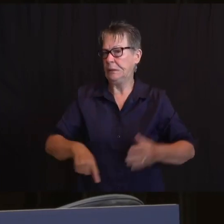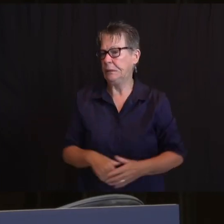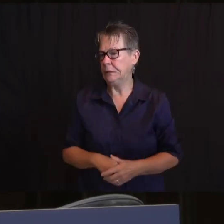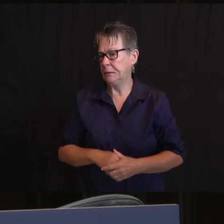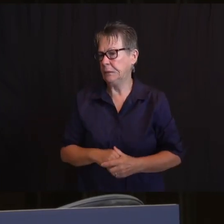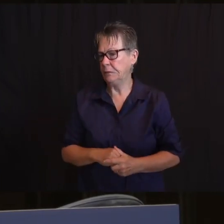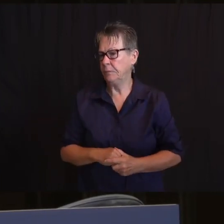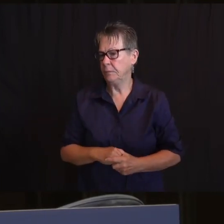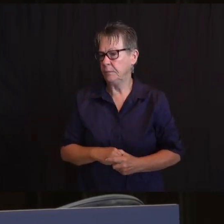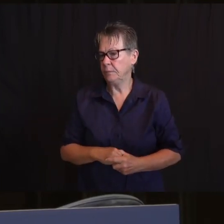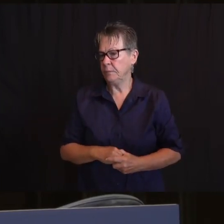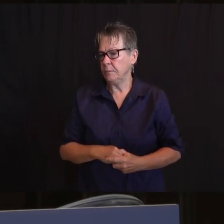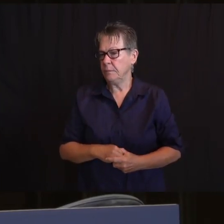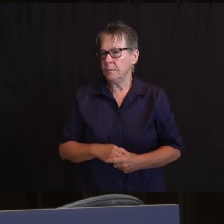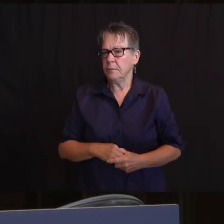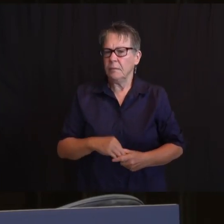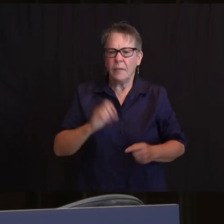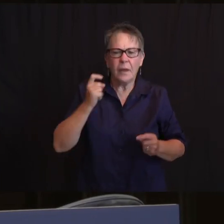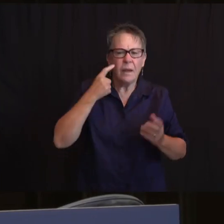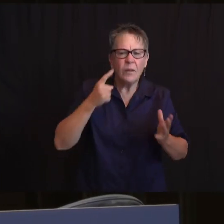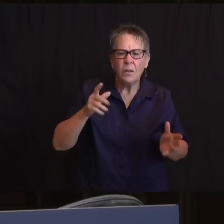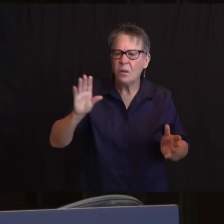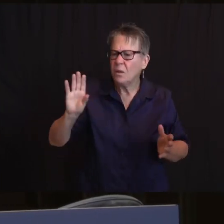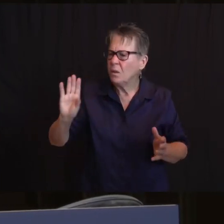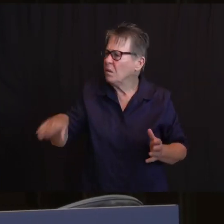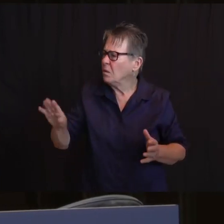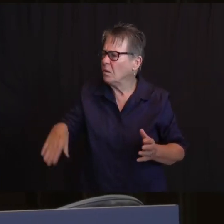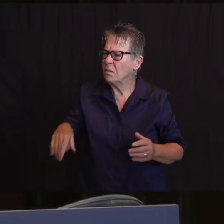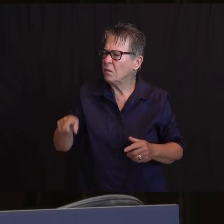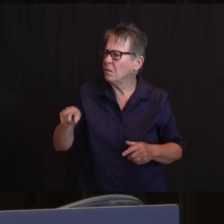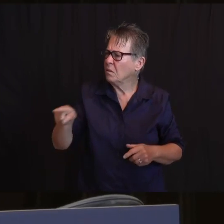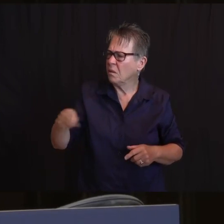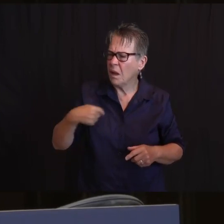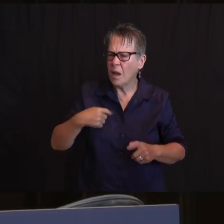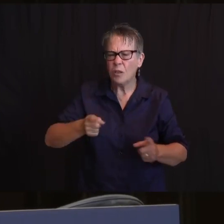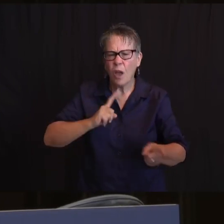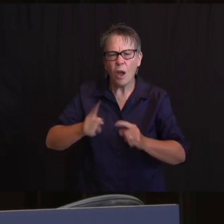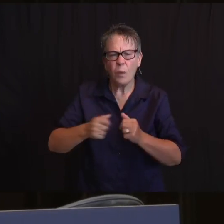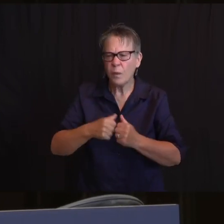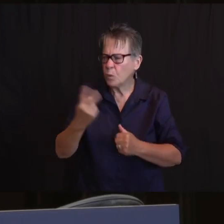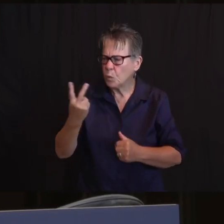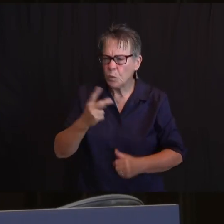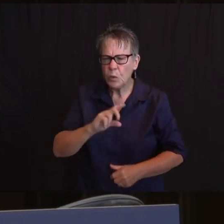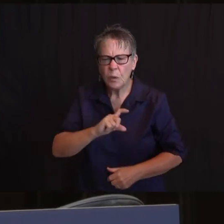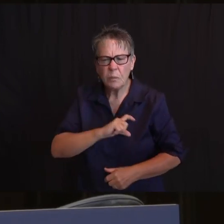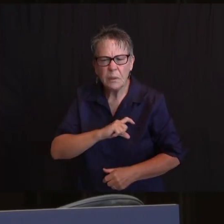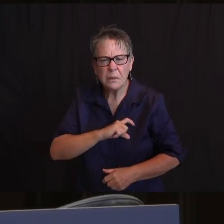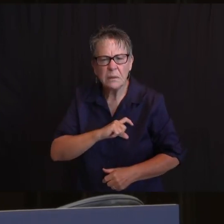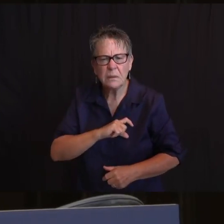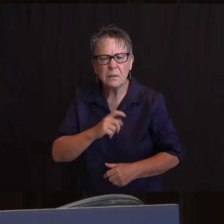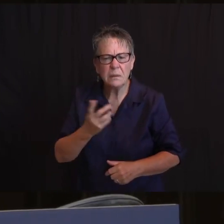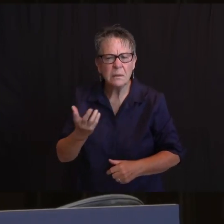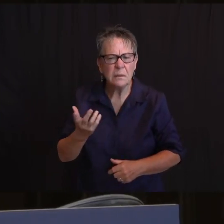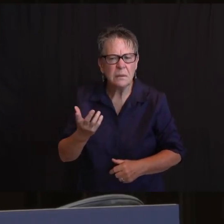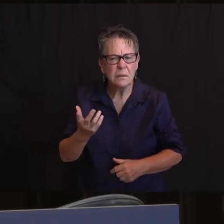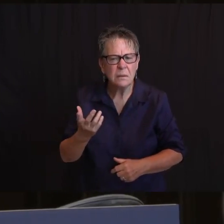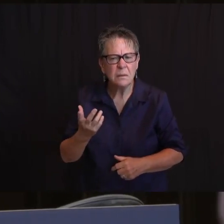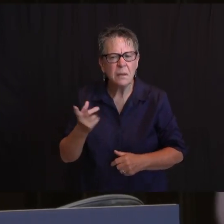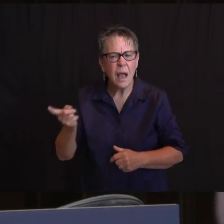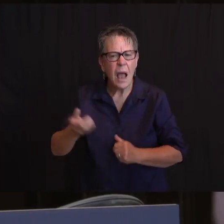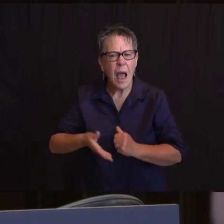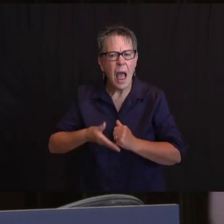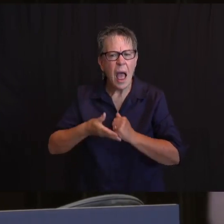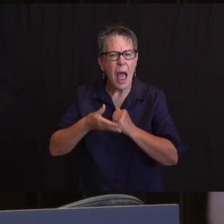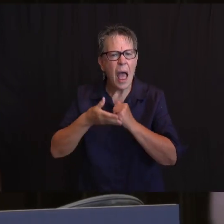helped rescue, I think, a total of 6 folks who were in a boat that capsized in Point Pleasant Channel. And one